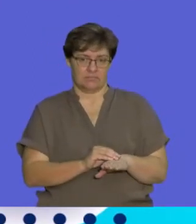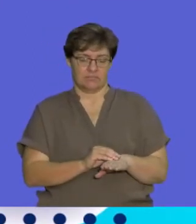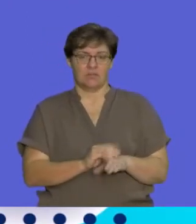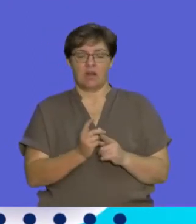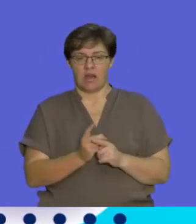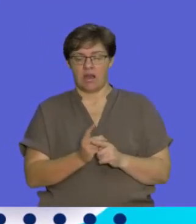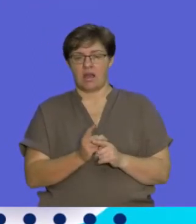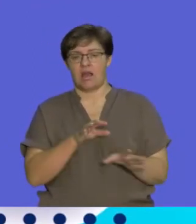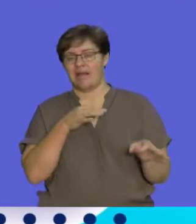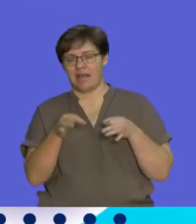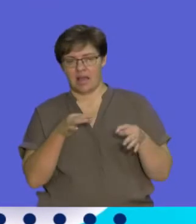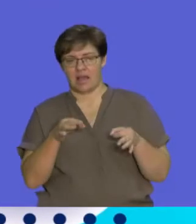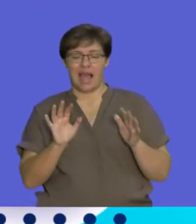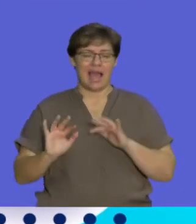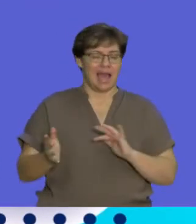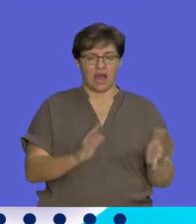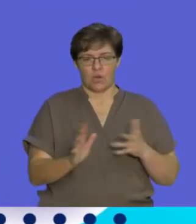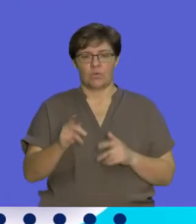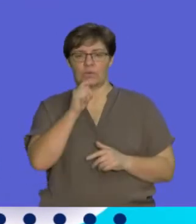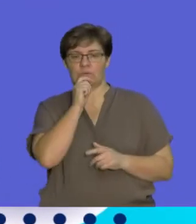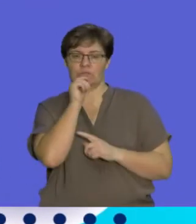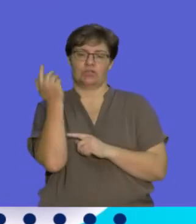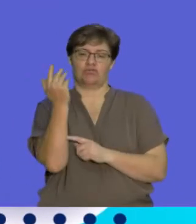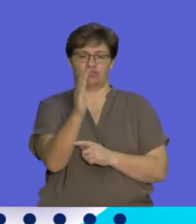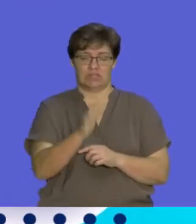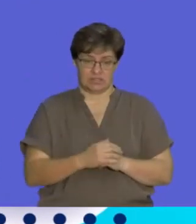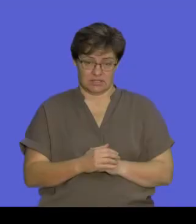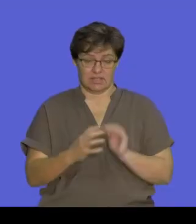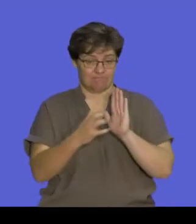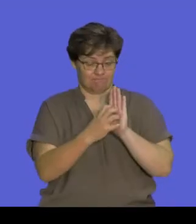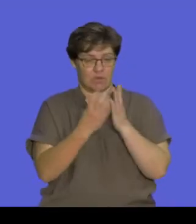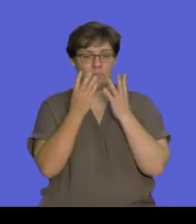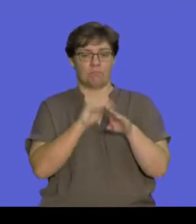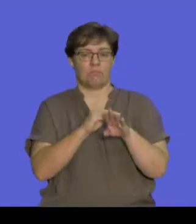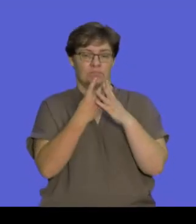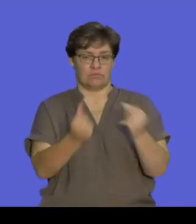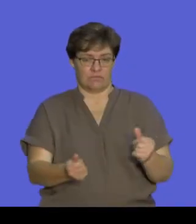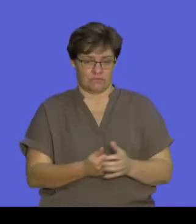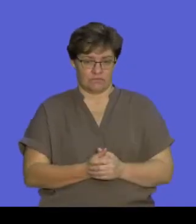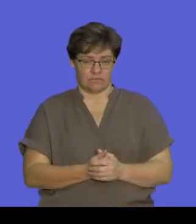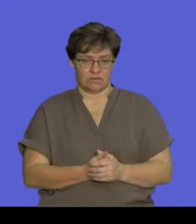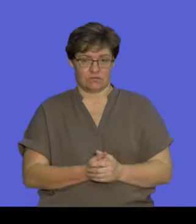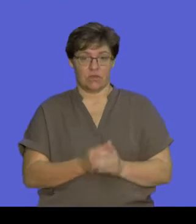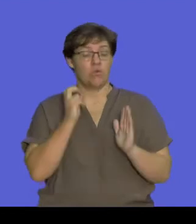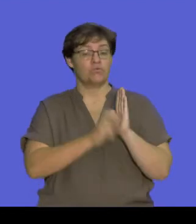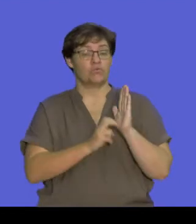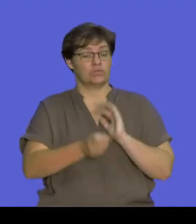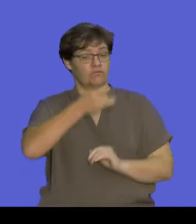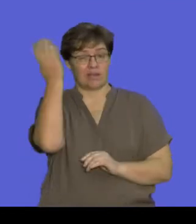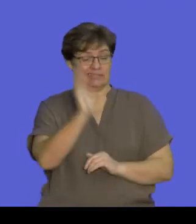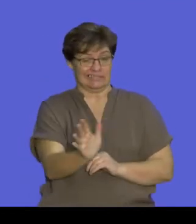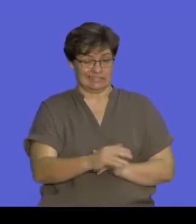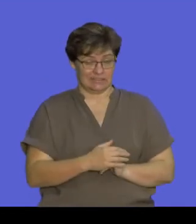for us how we can use a tree diagram to solve a problem. So we mustn't forget our rules and